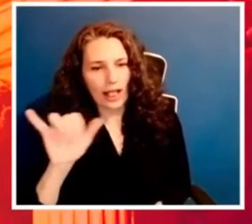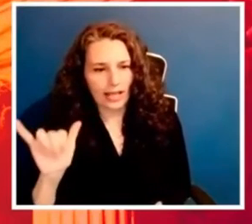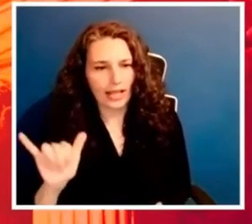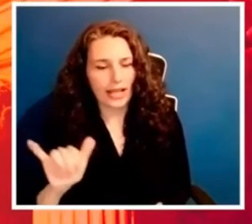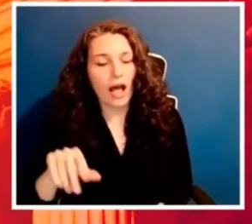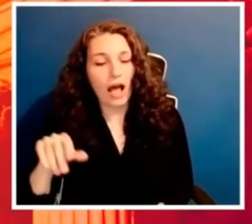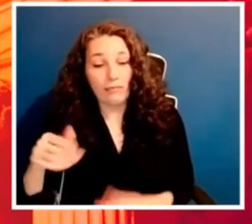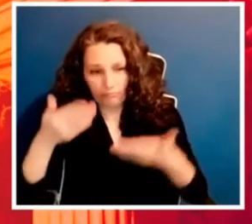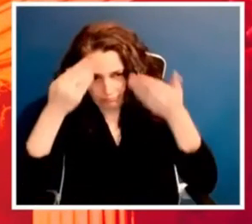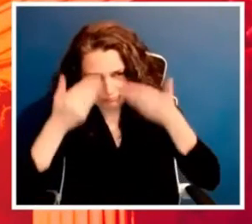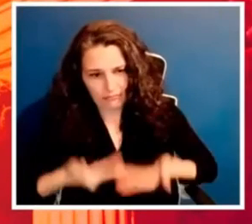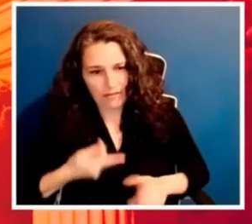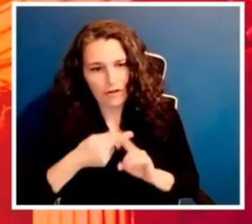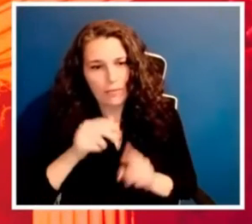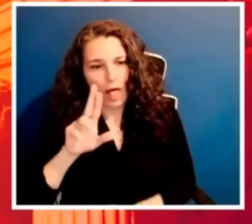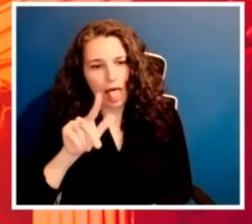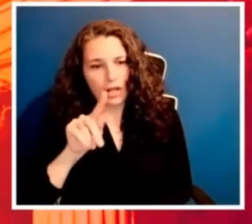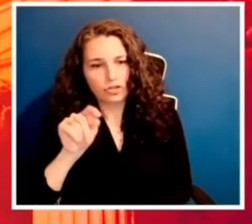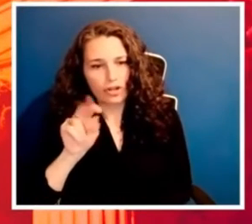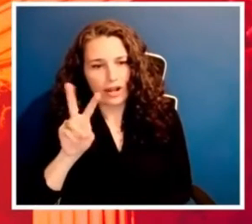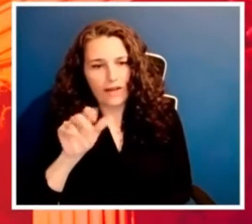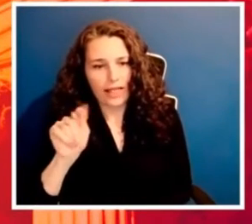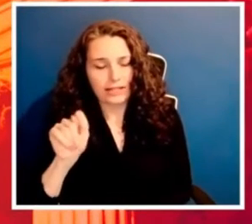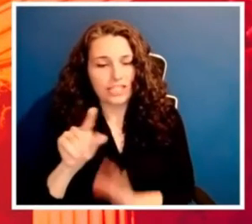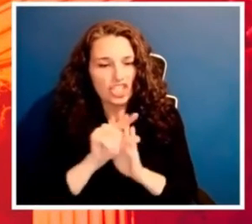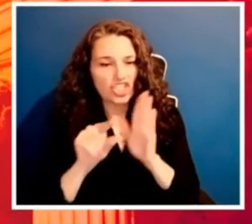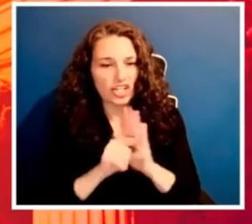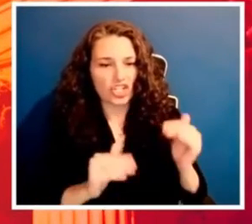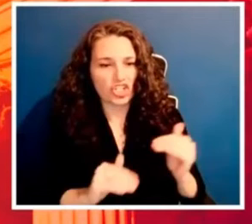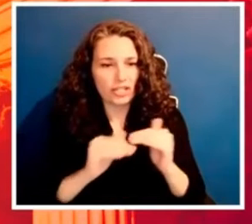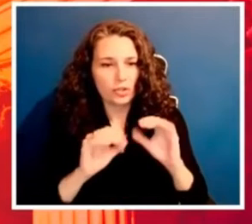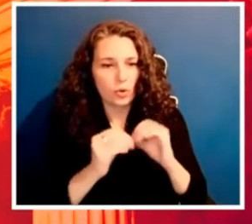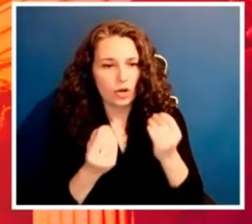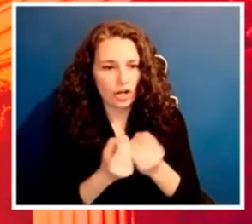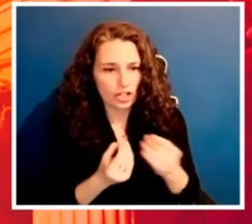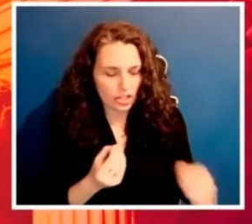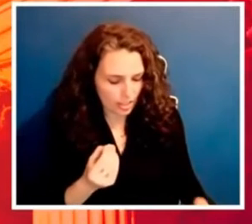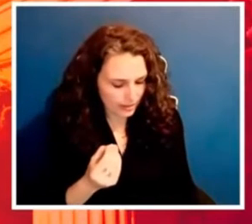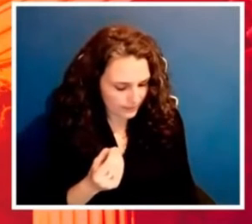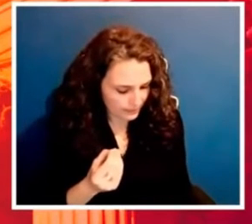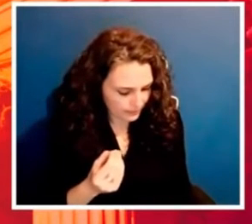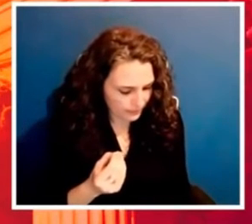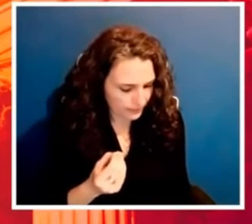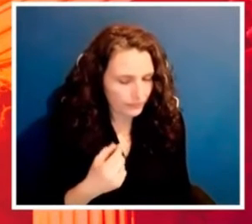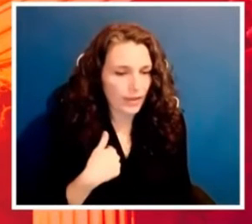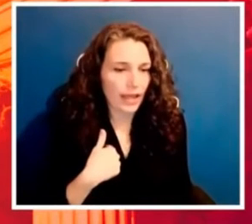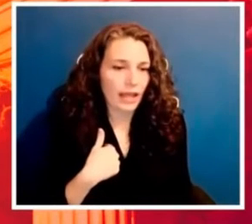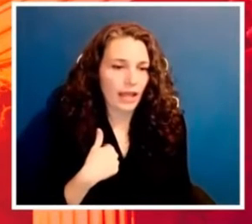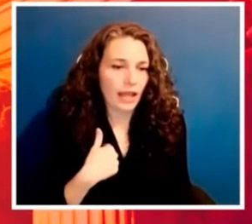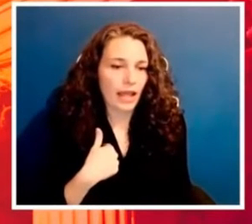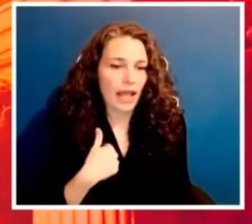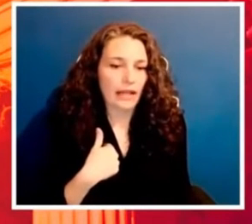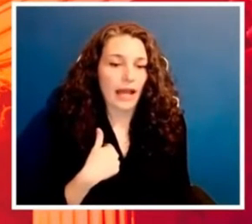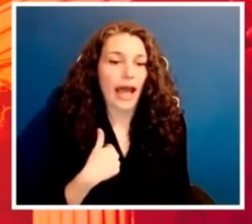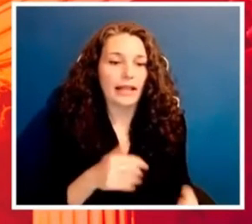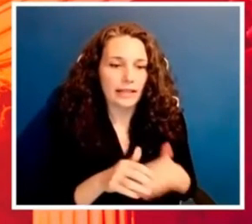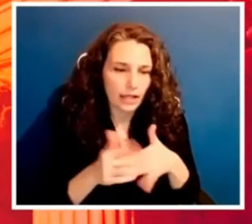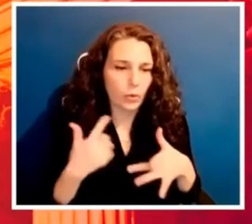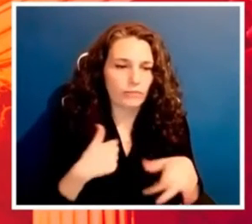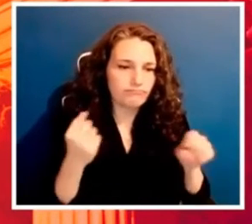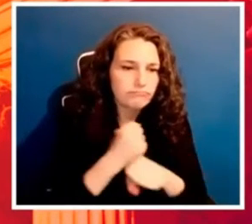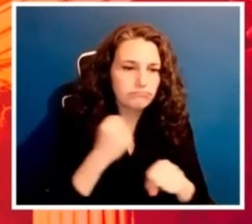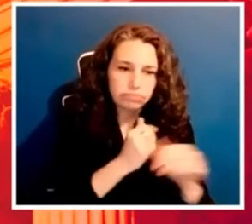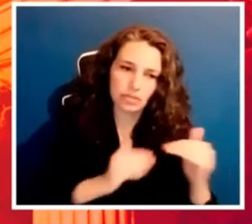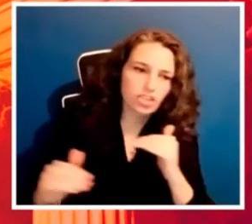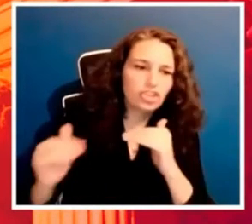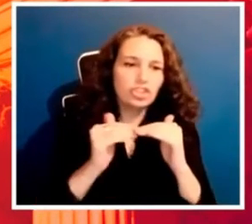Ultraviolet is a gender justice organization, and I lead our campaign fighting disinformation. If you haven't